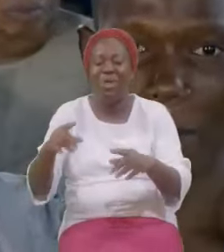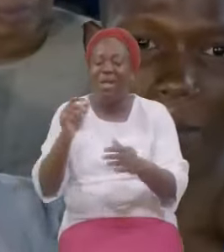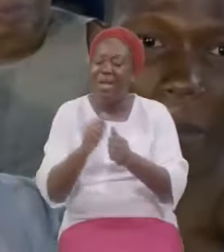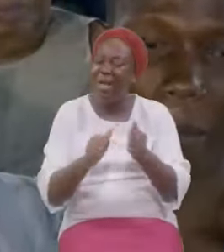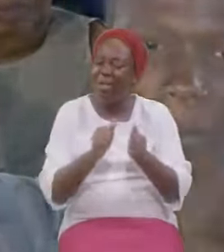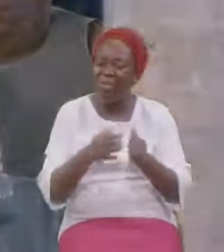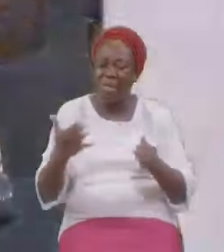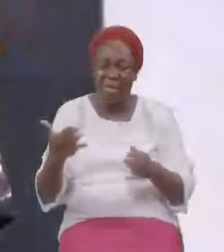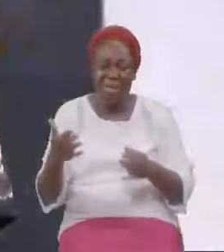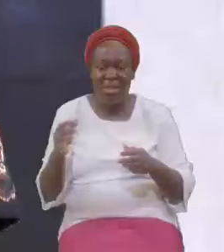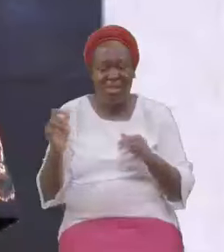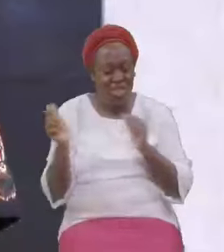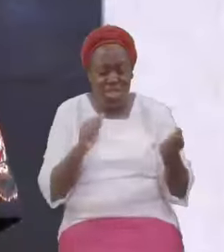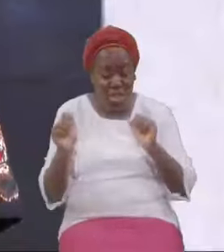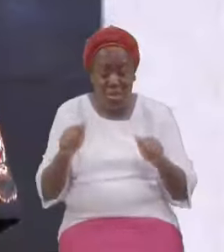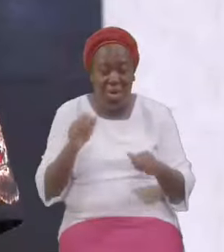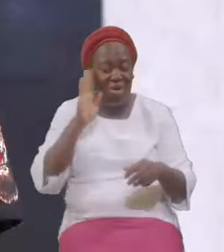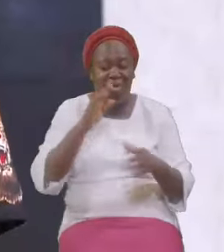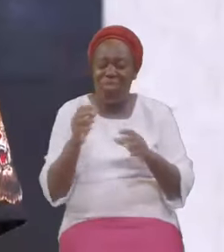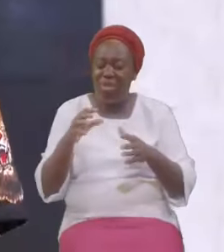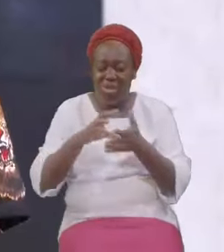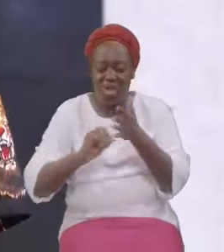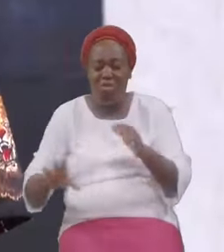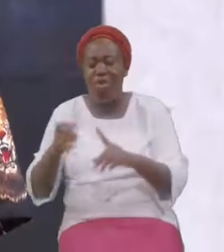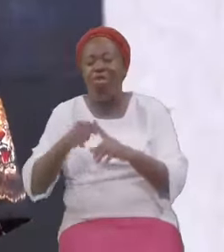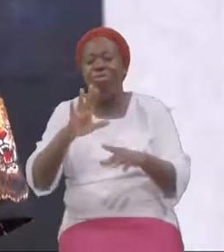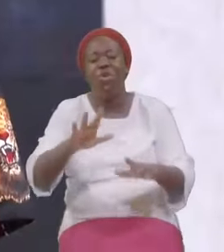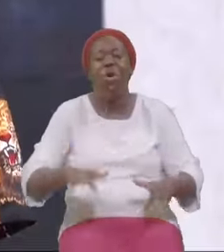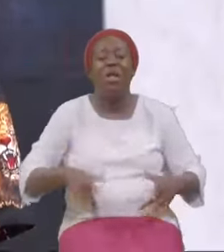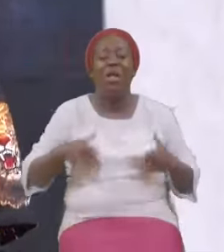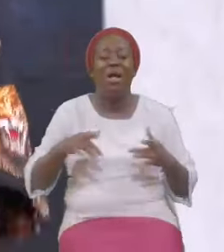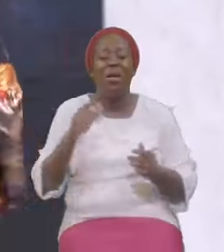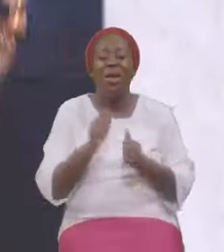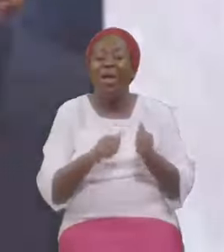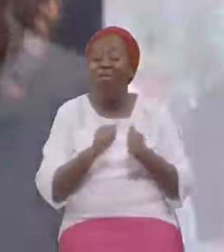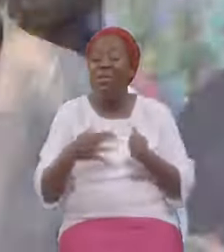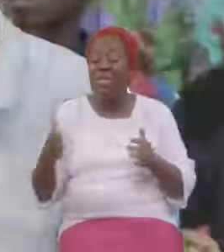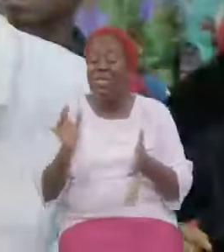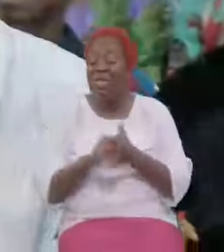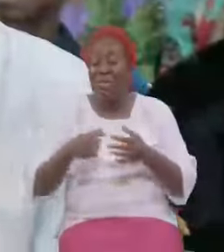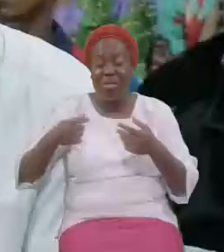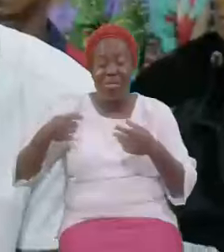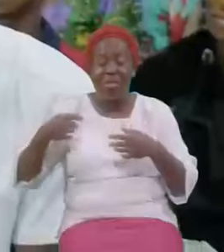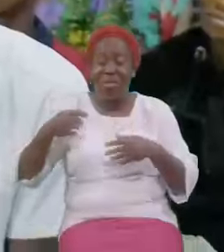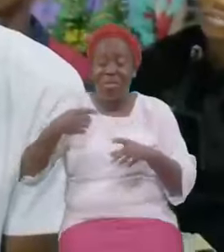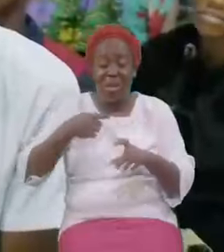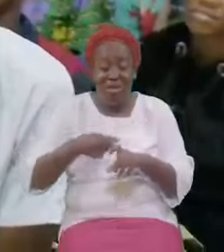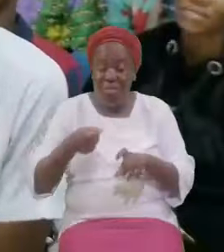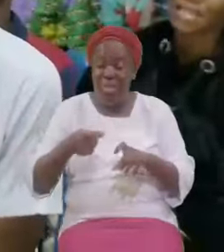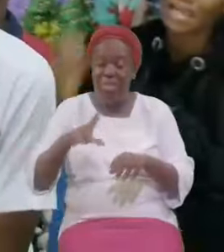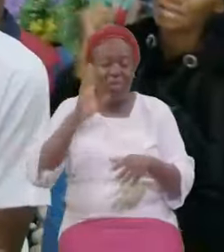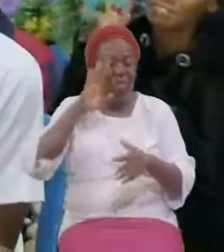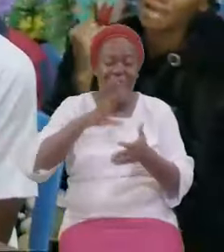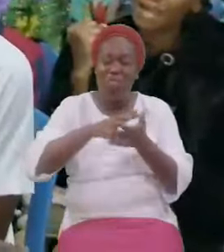will be shaken out of your life. Amen. Everything tormenting will be driven out of your